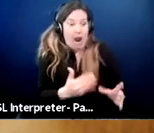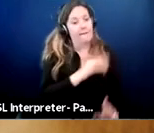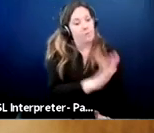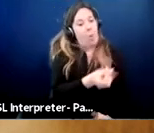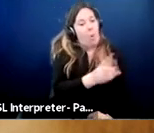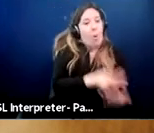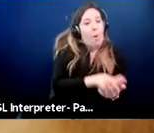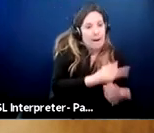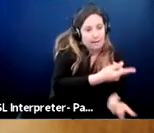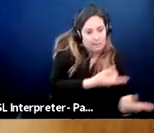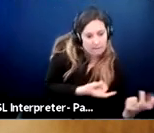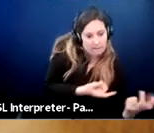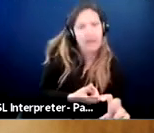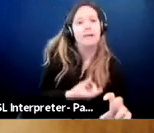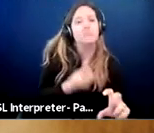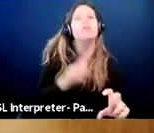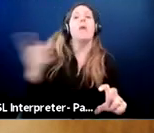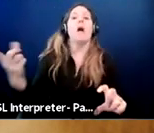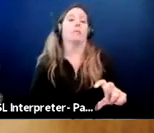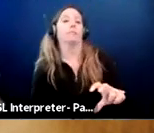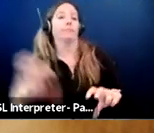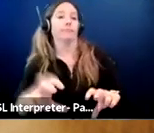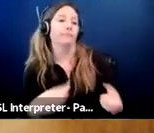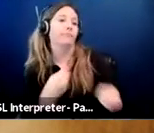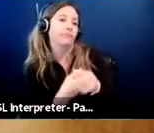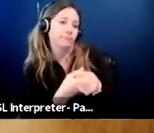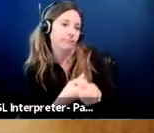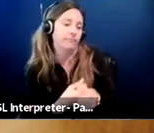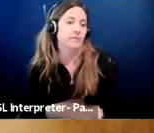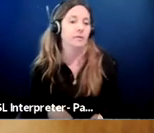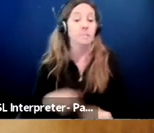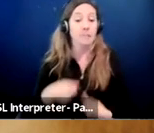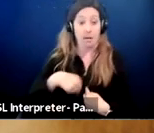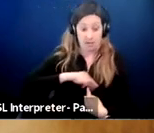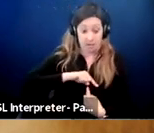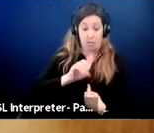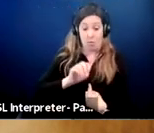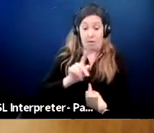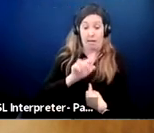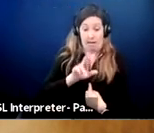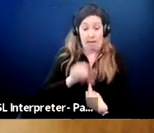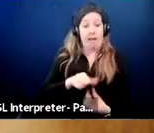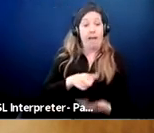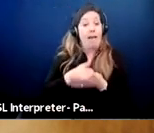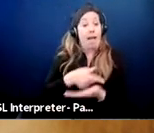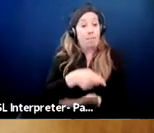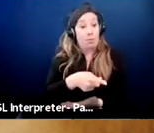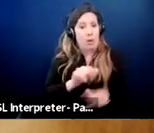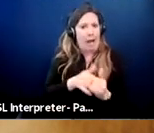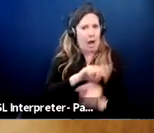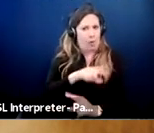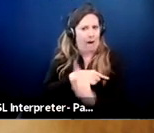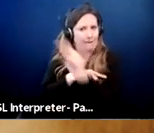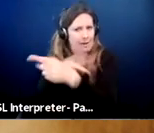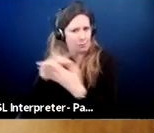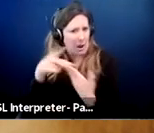the program. And I'll get to the end of ways OKR can help you qualify for these programs if you don't have the cash flow in with a service